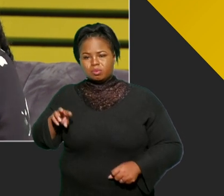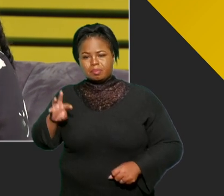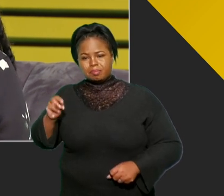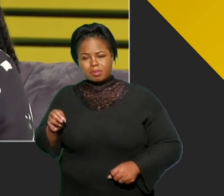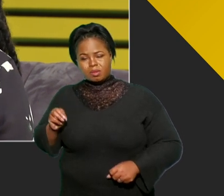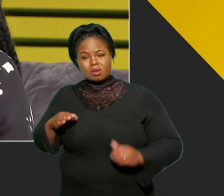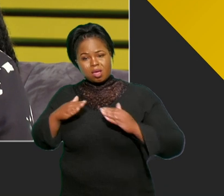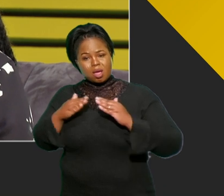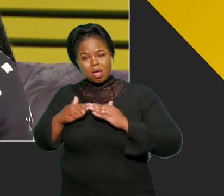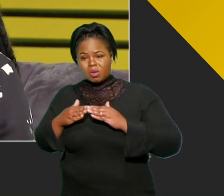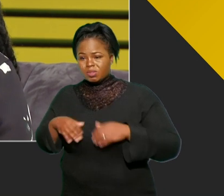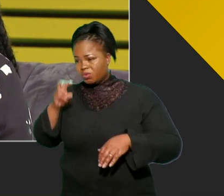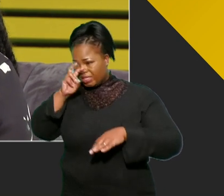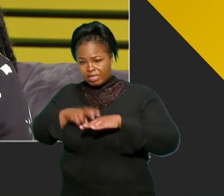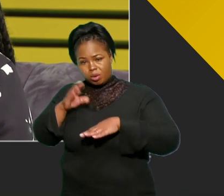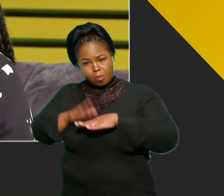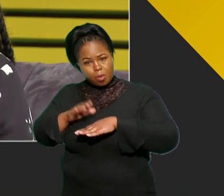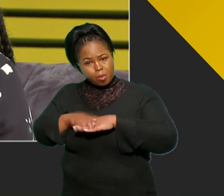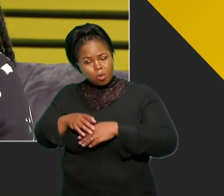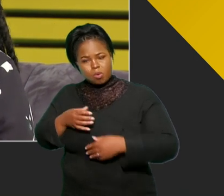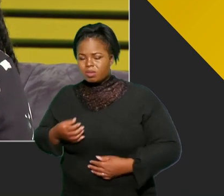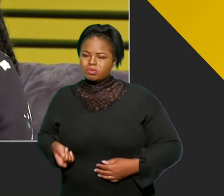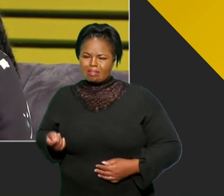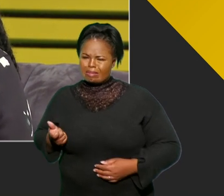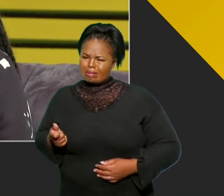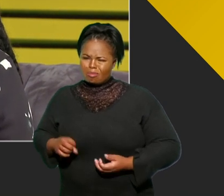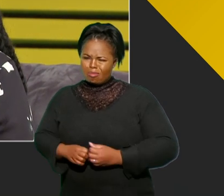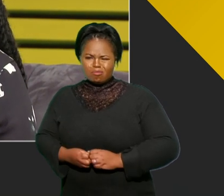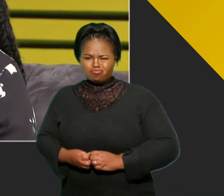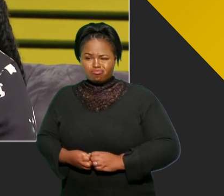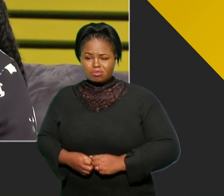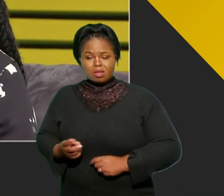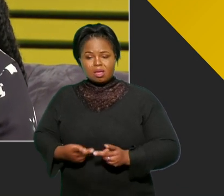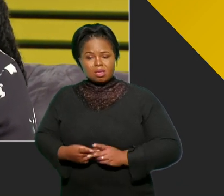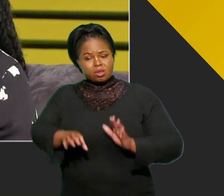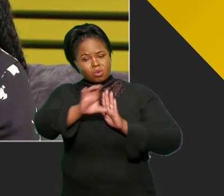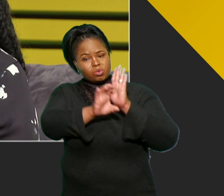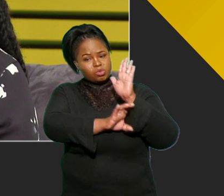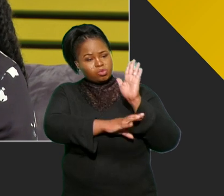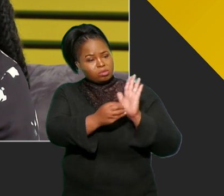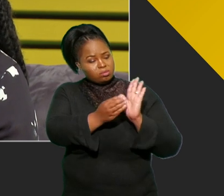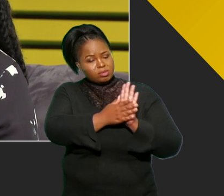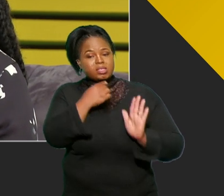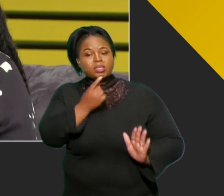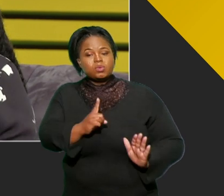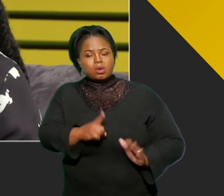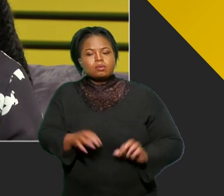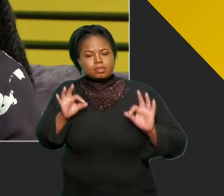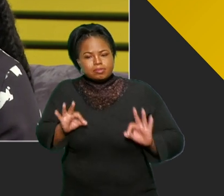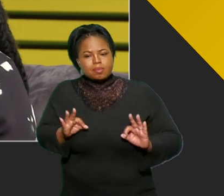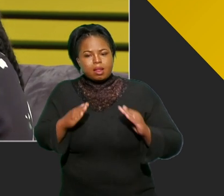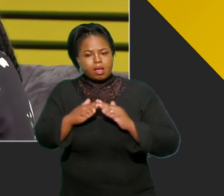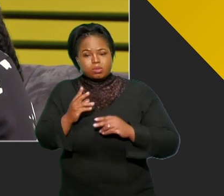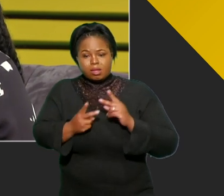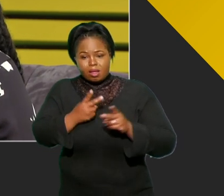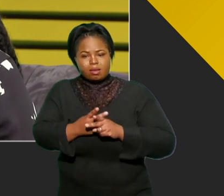housing backlog, it is not a small problem, you know, and we've got enshrined in our constitution the right to decent housing, but we also have